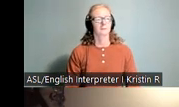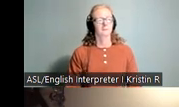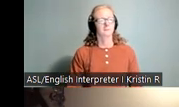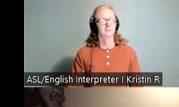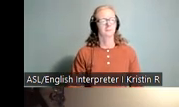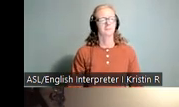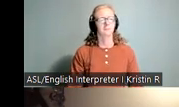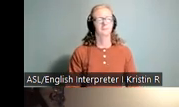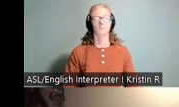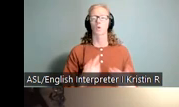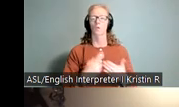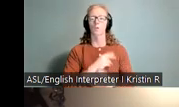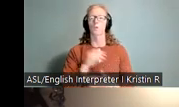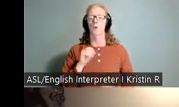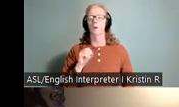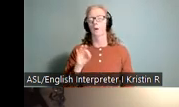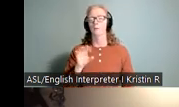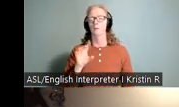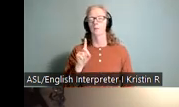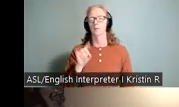Review of directives.